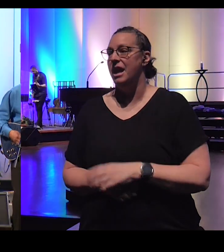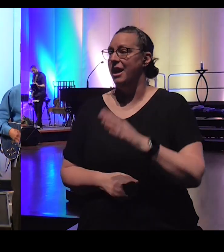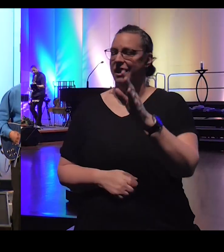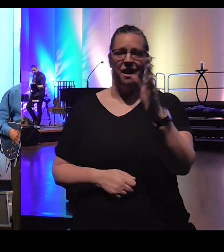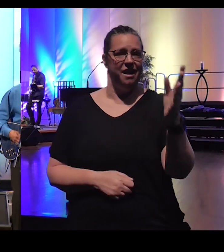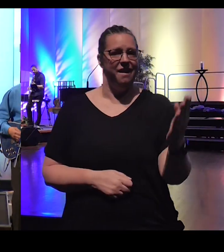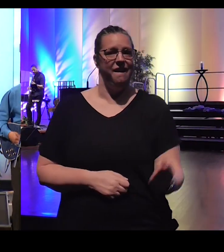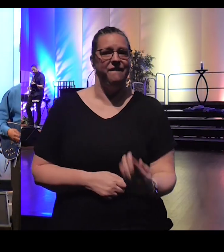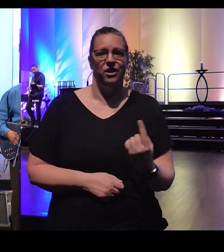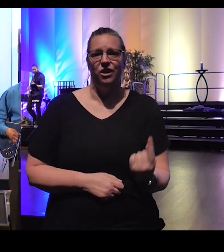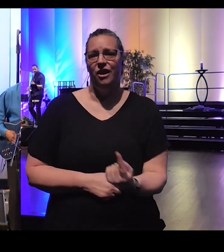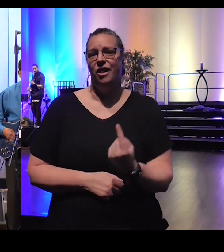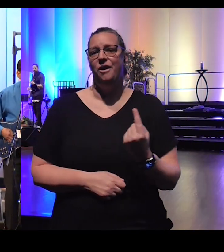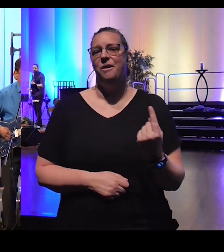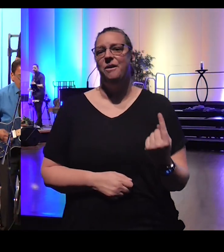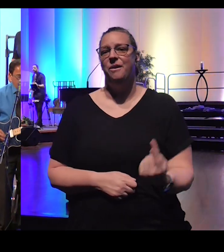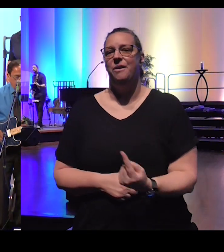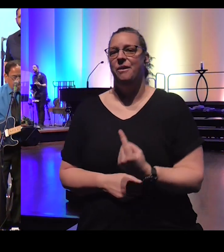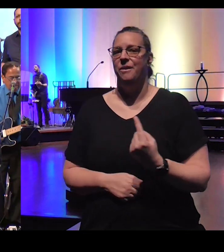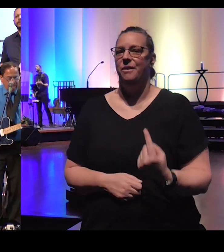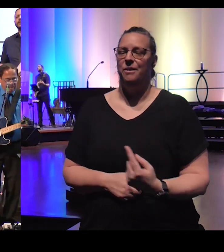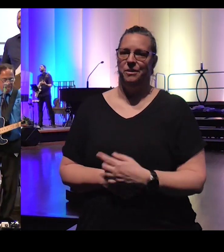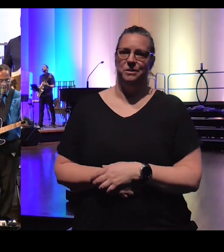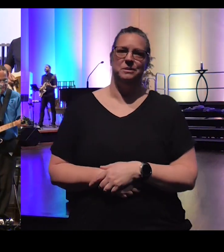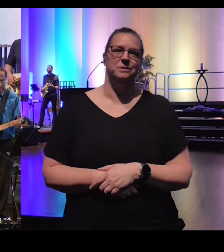We're never alone.